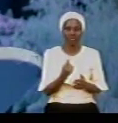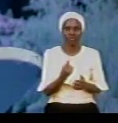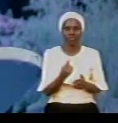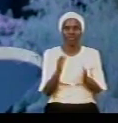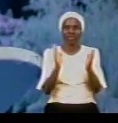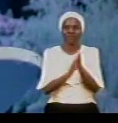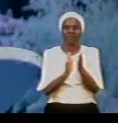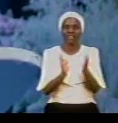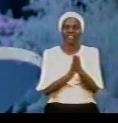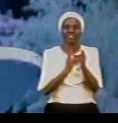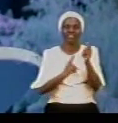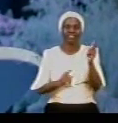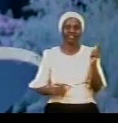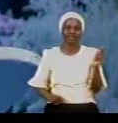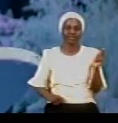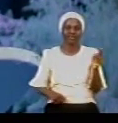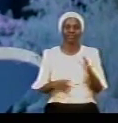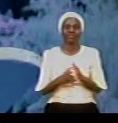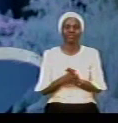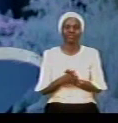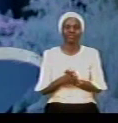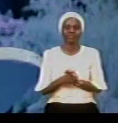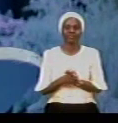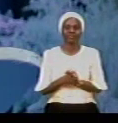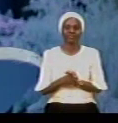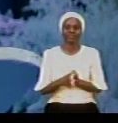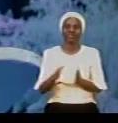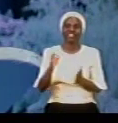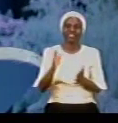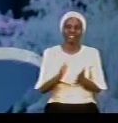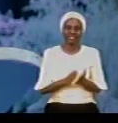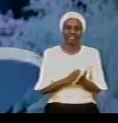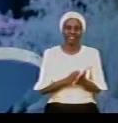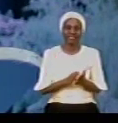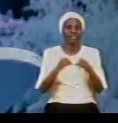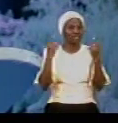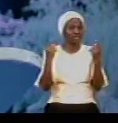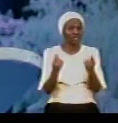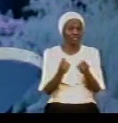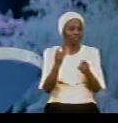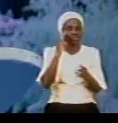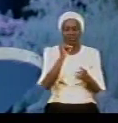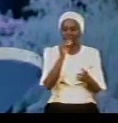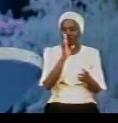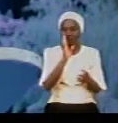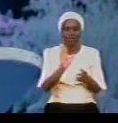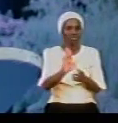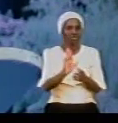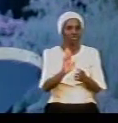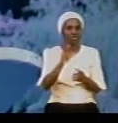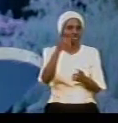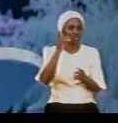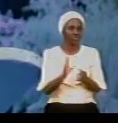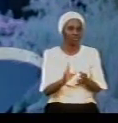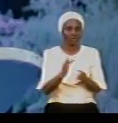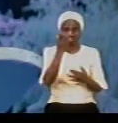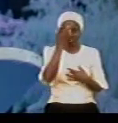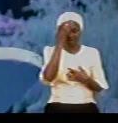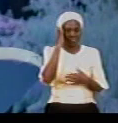not be your God. Sicknesses will not be your God. God is here to move